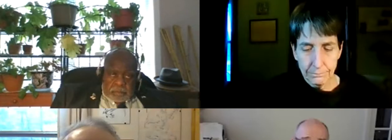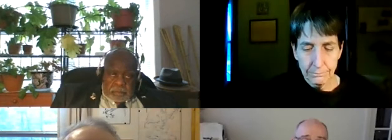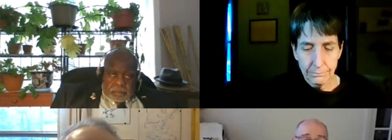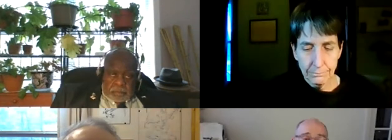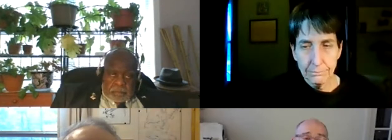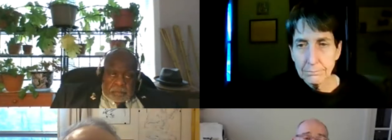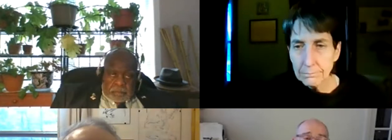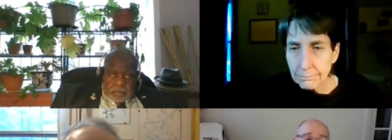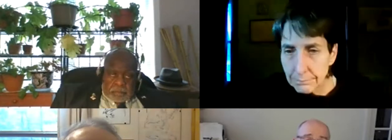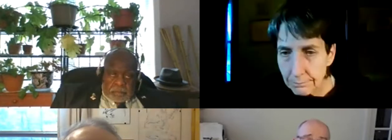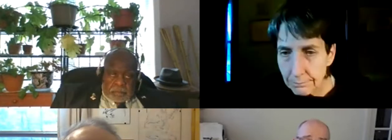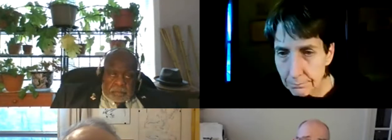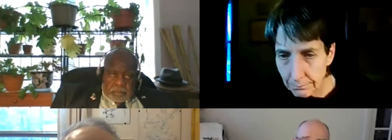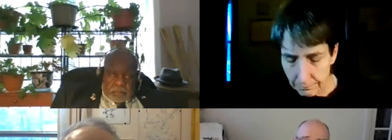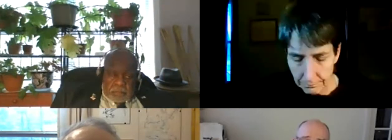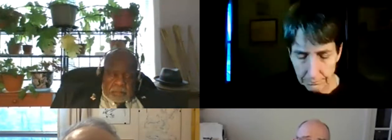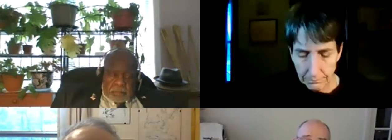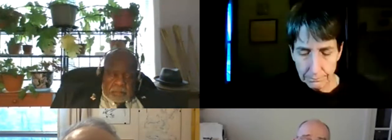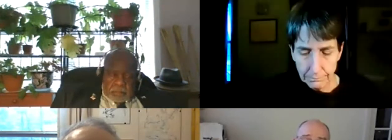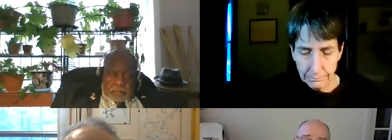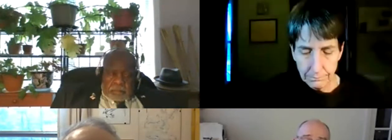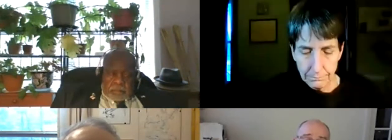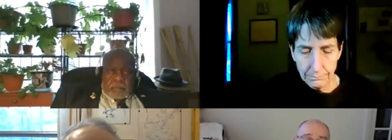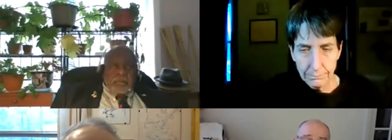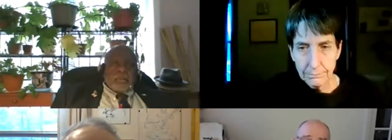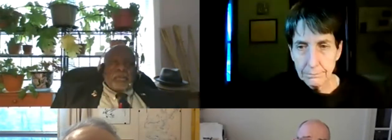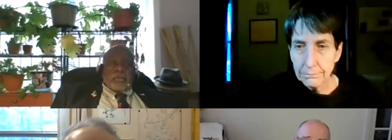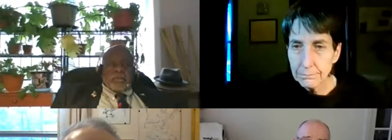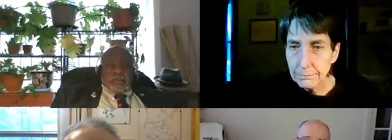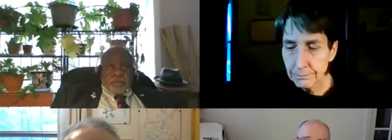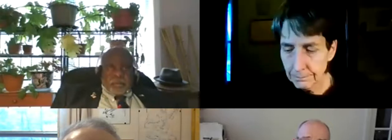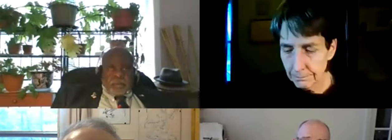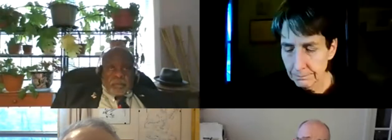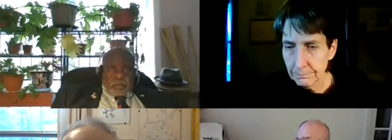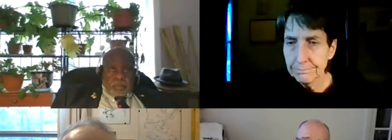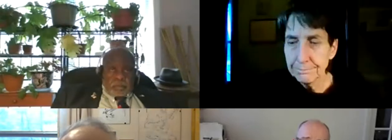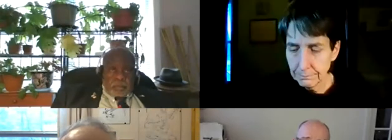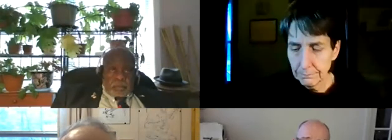back out of this is gonna take a very long time. And how we hold all of this sacred is,